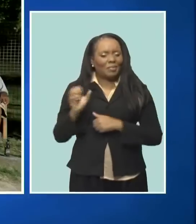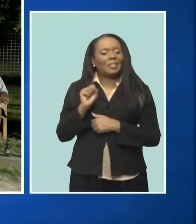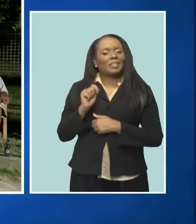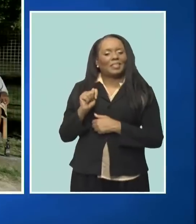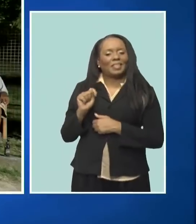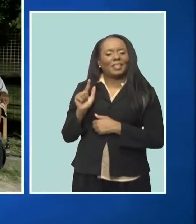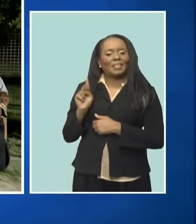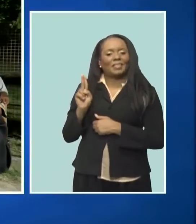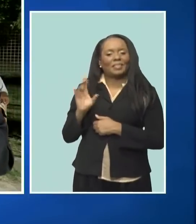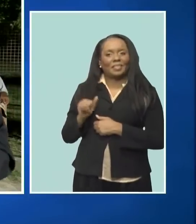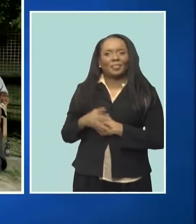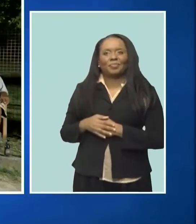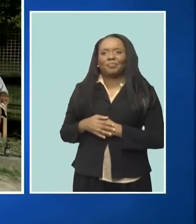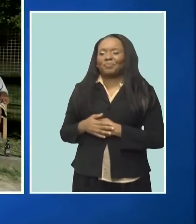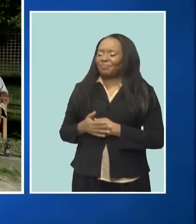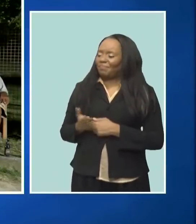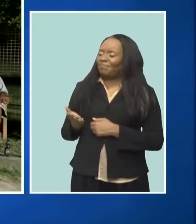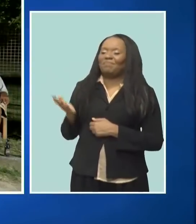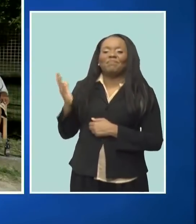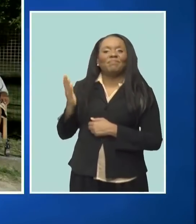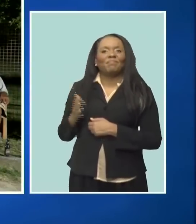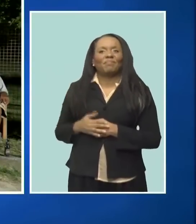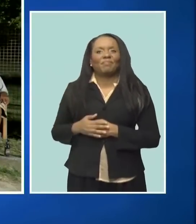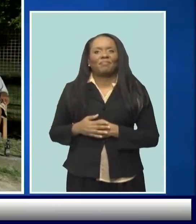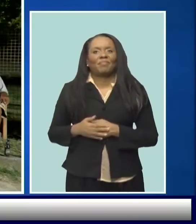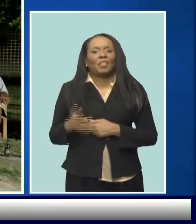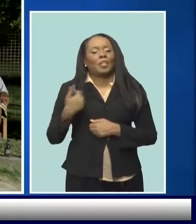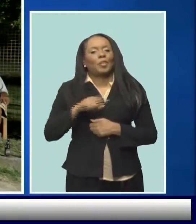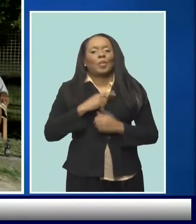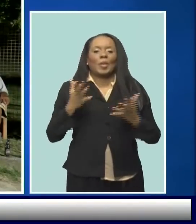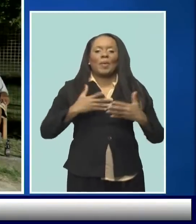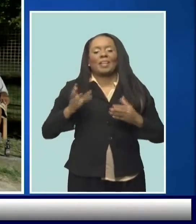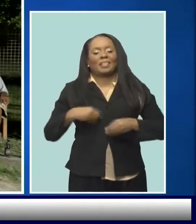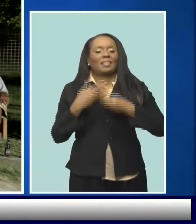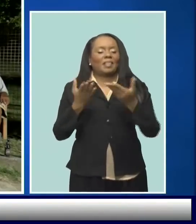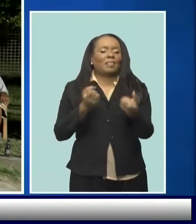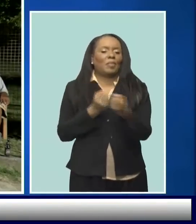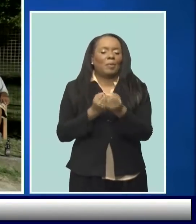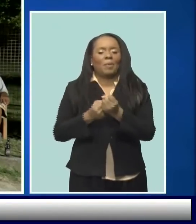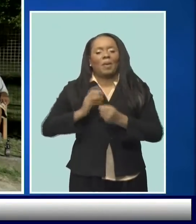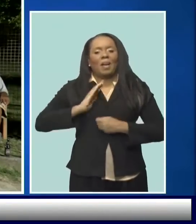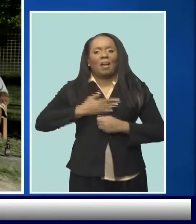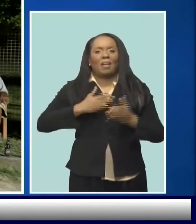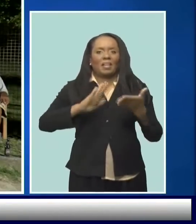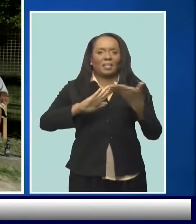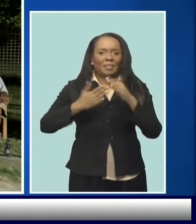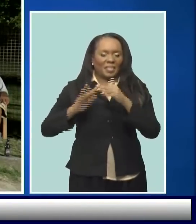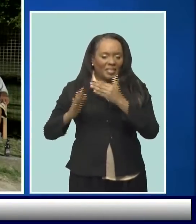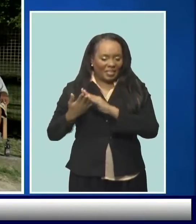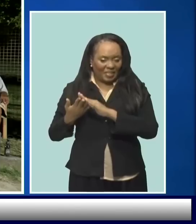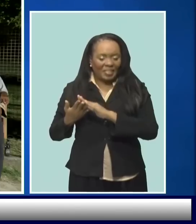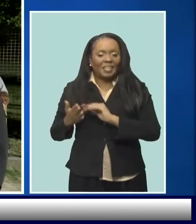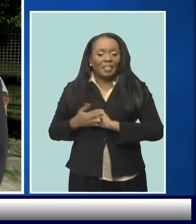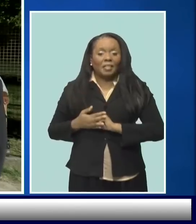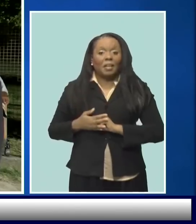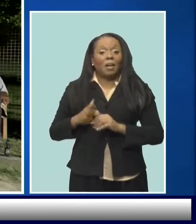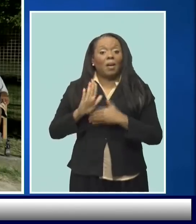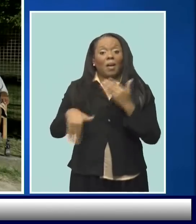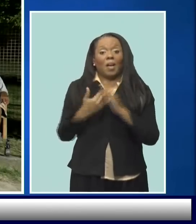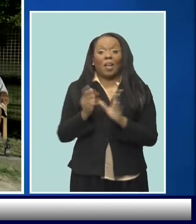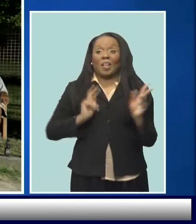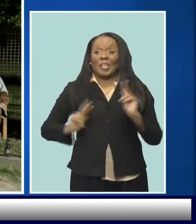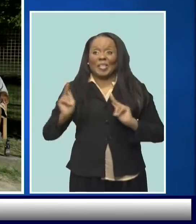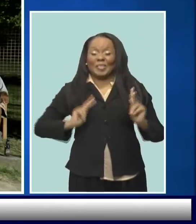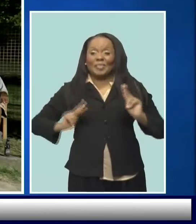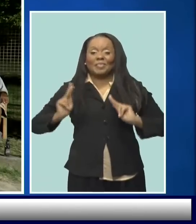as an opportunity to give back to our community and to invite persons. You mentioned earlier those persons